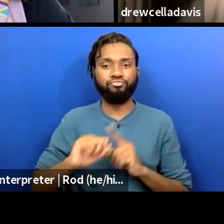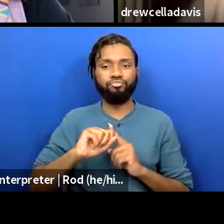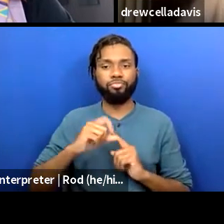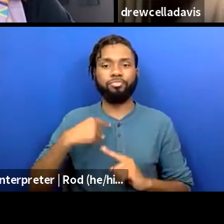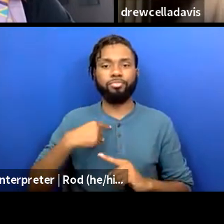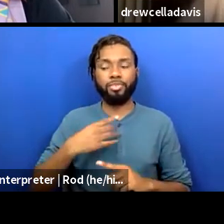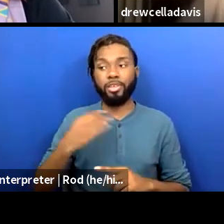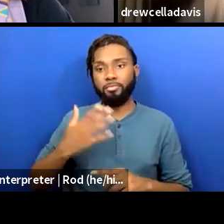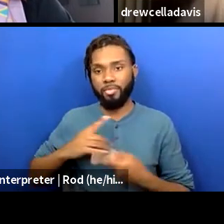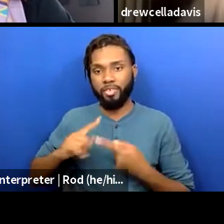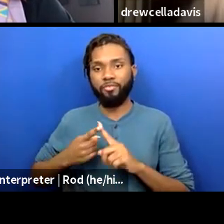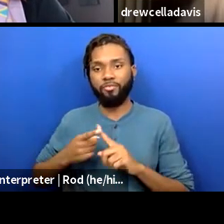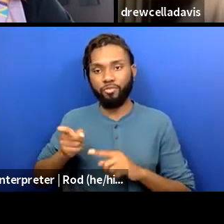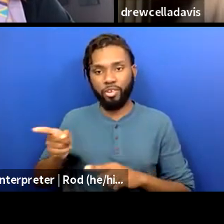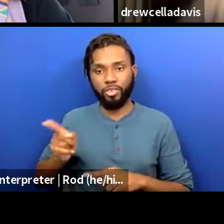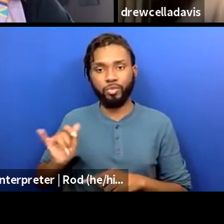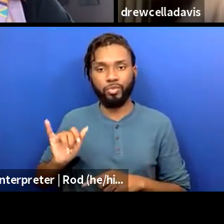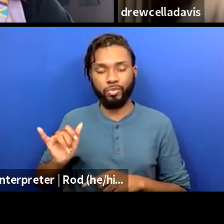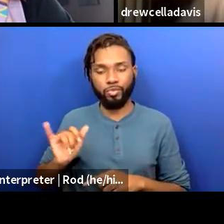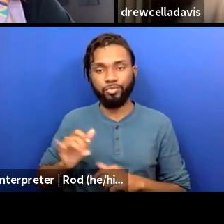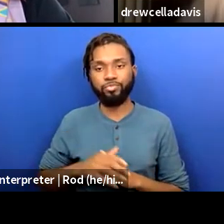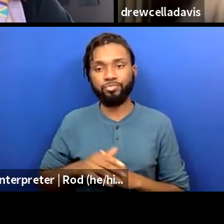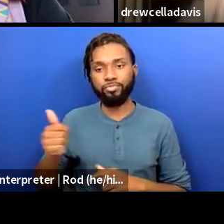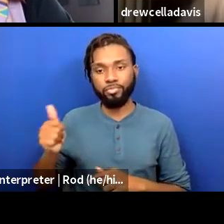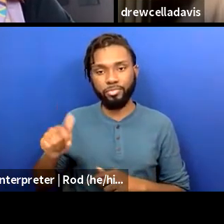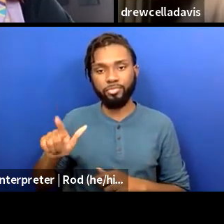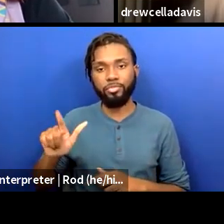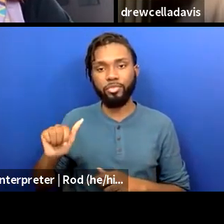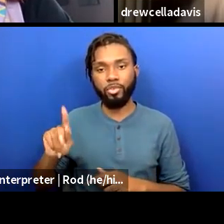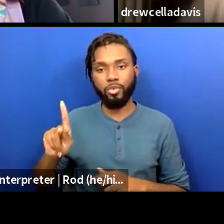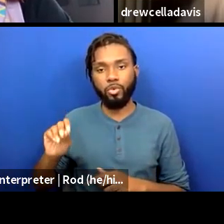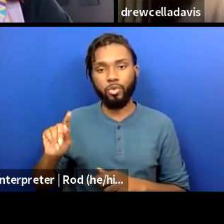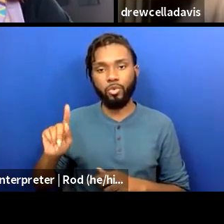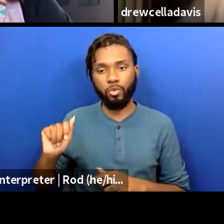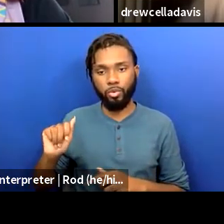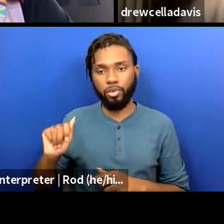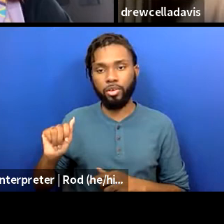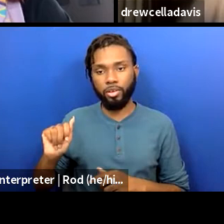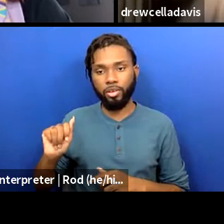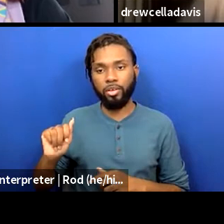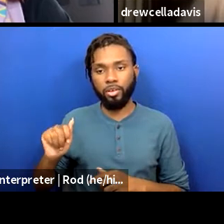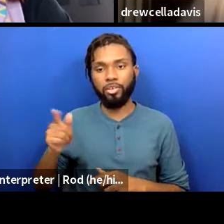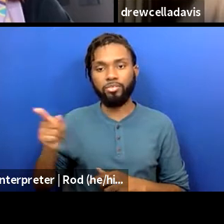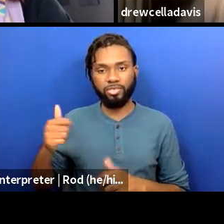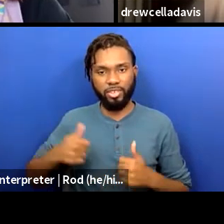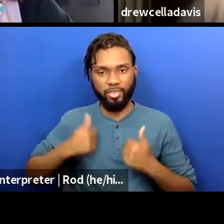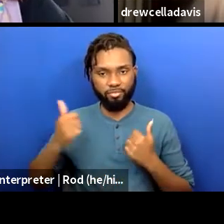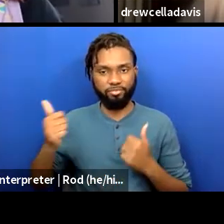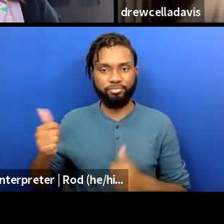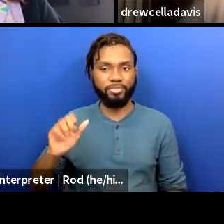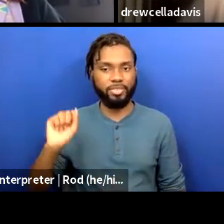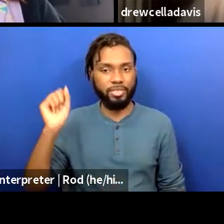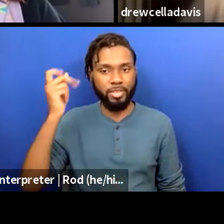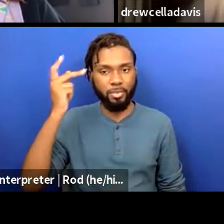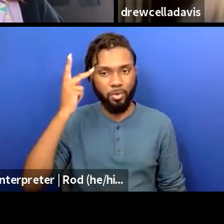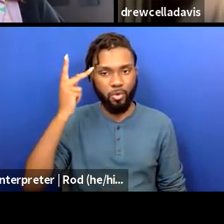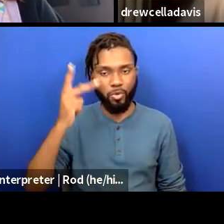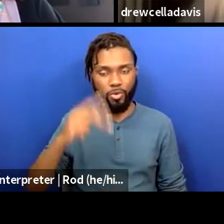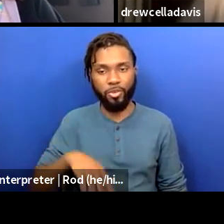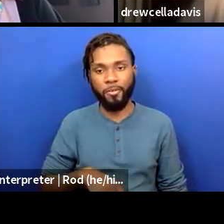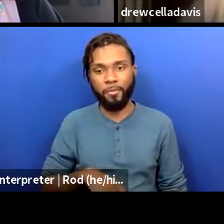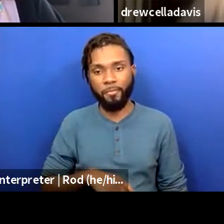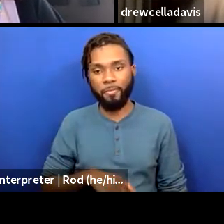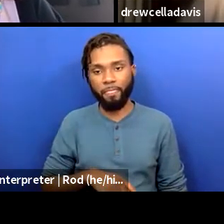my friend as well. She's Lakota and Tlingit. She lives there in St. Paul. And we were